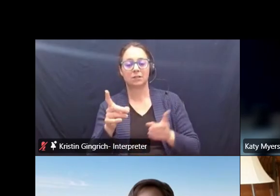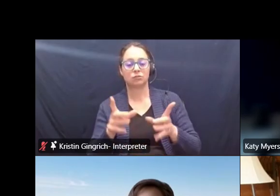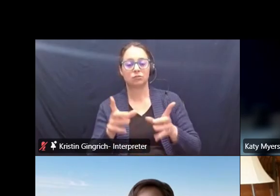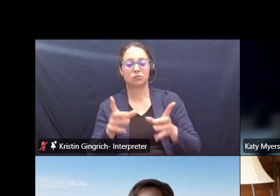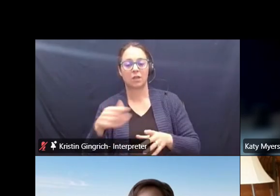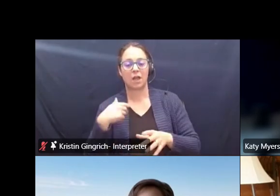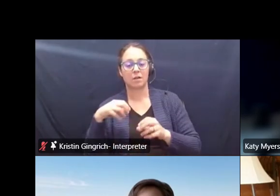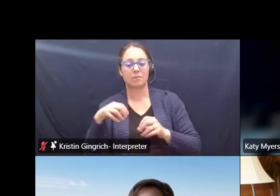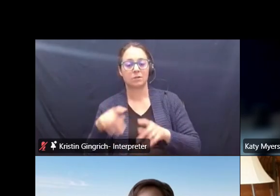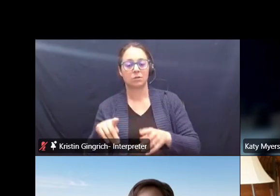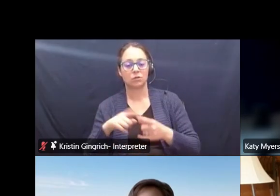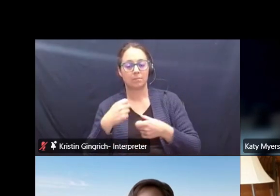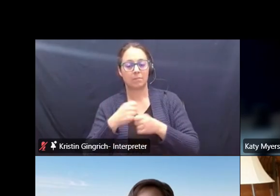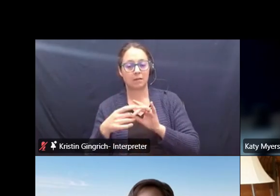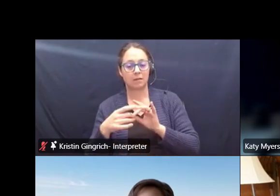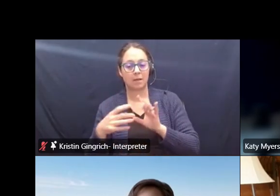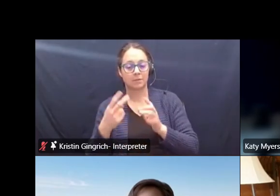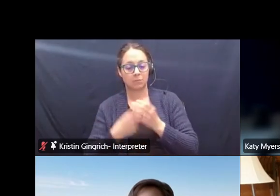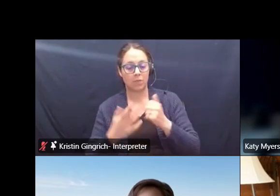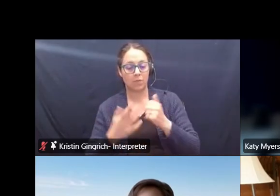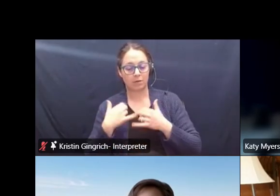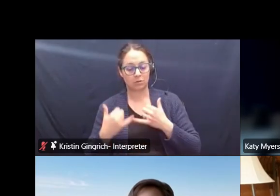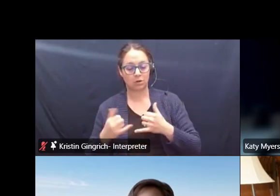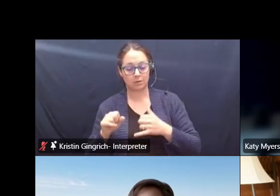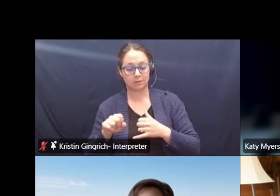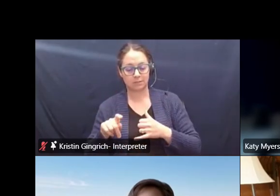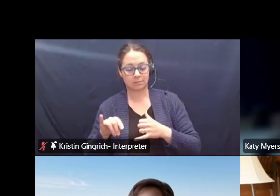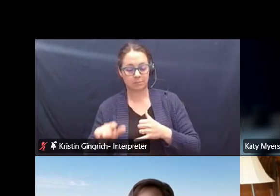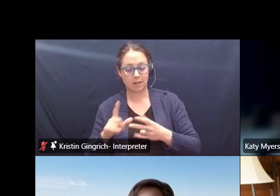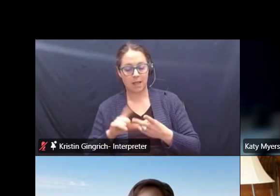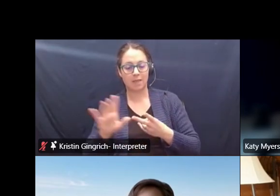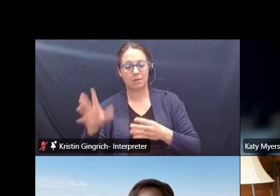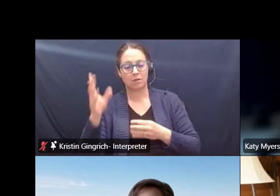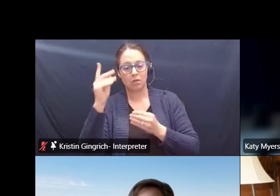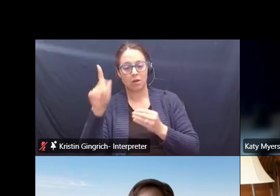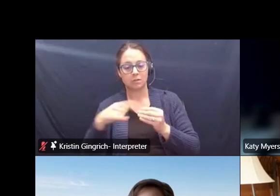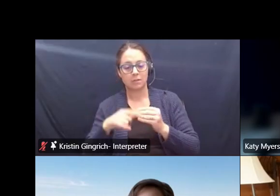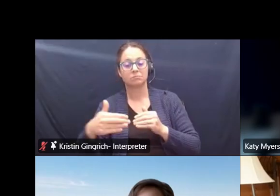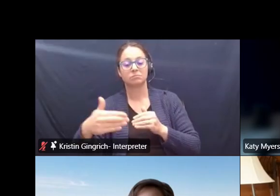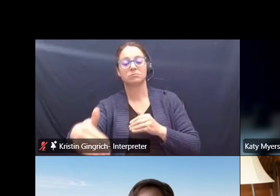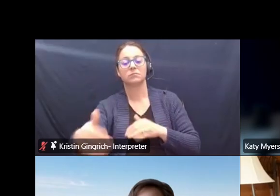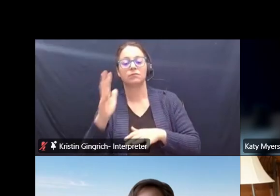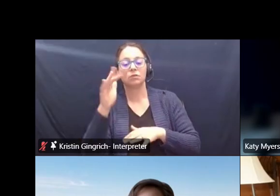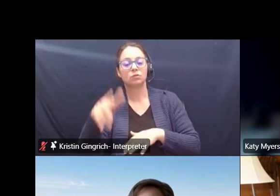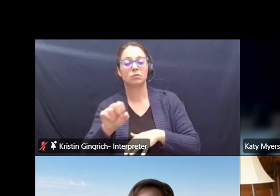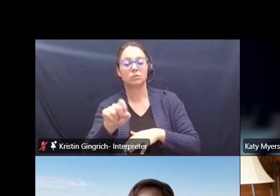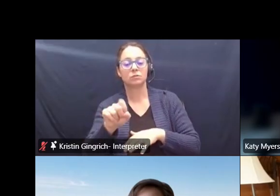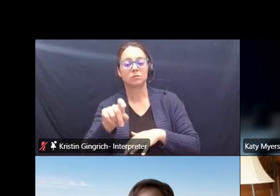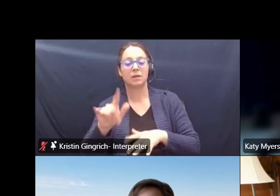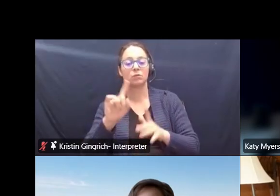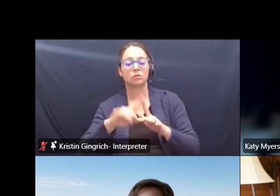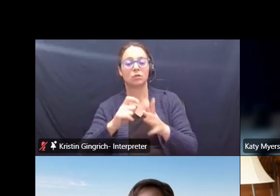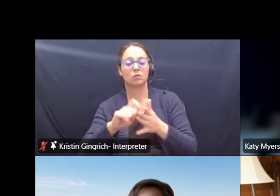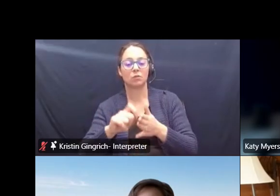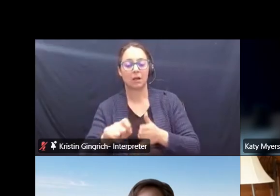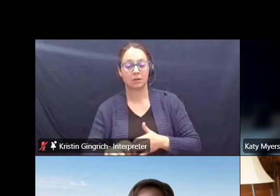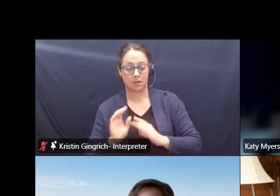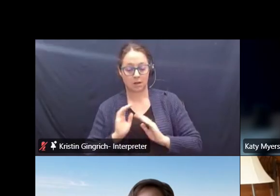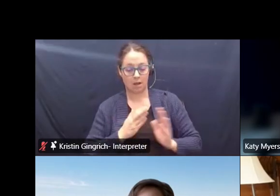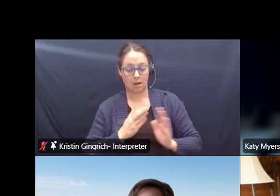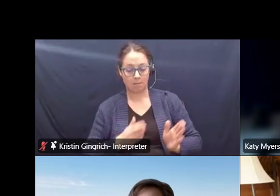to make comments both on the current spill and on their thoughts on the upcoming spill that we're beginning to write. And then our plan